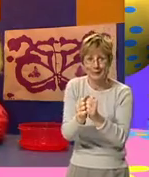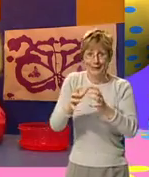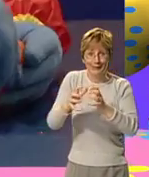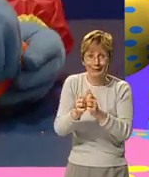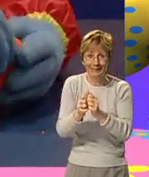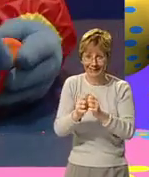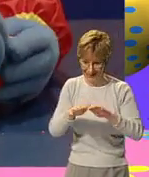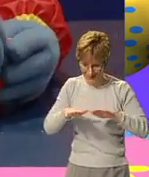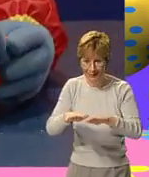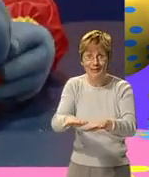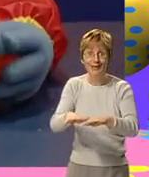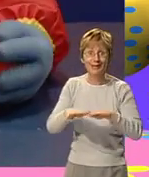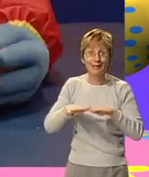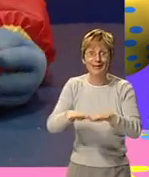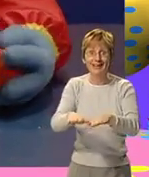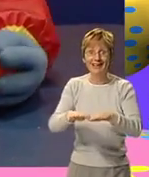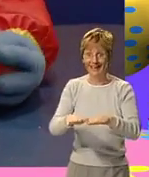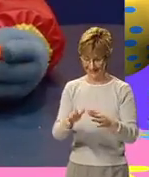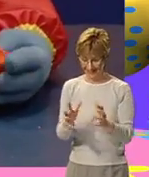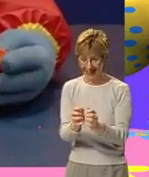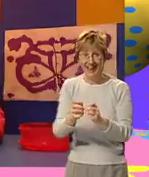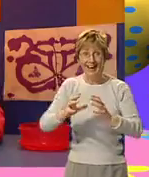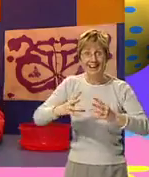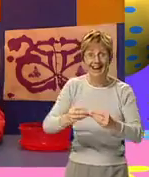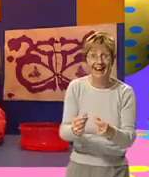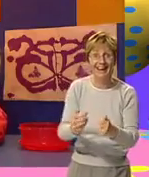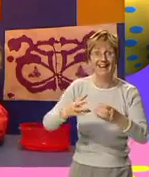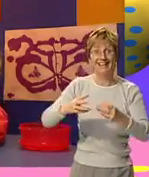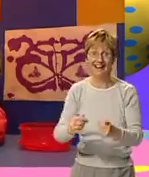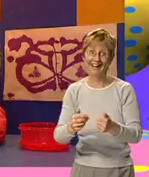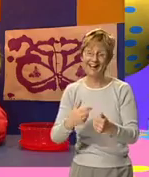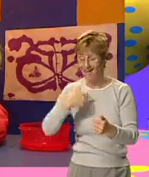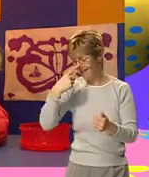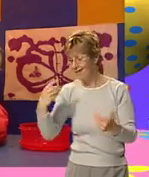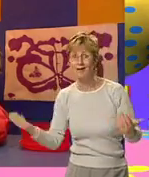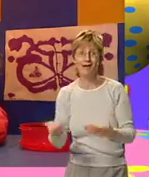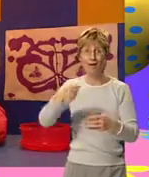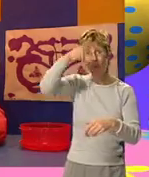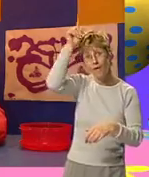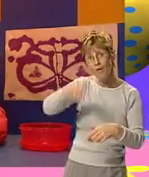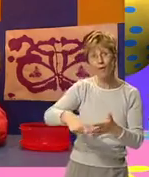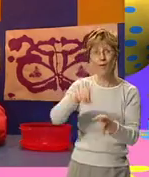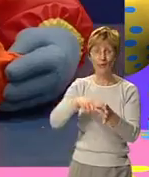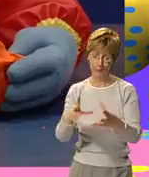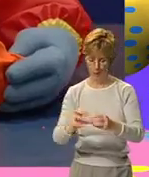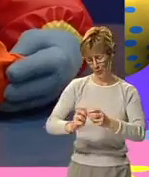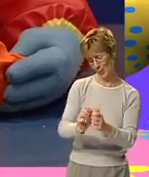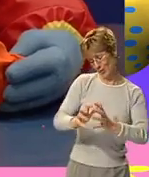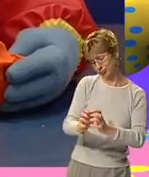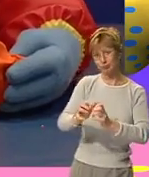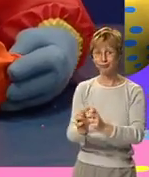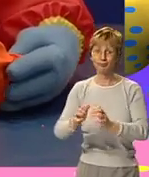Clay, shape it and squeeze it and roll it away. Clay, clay, I'll play all day with